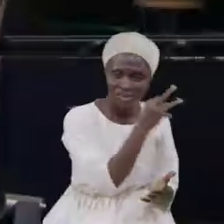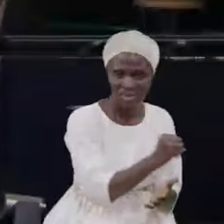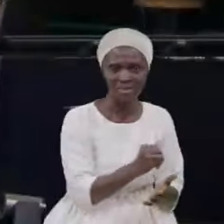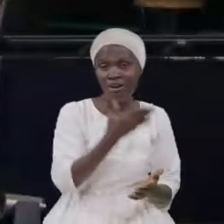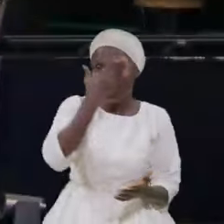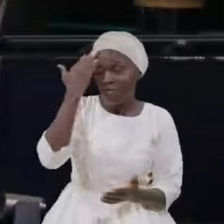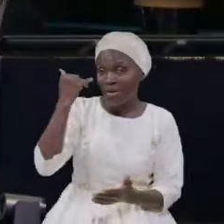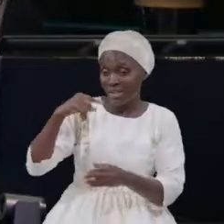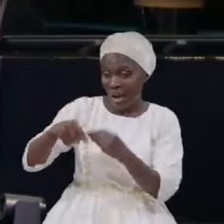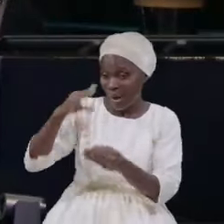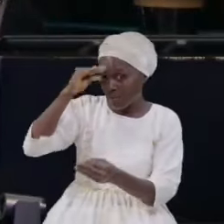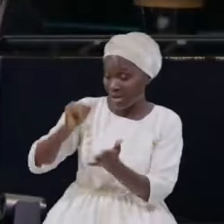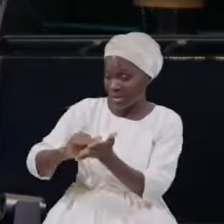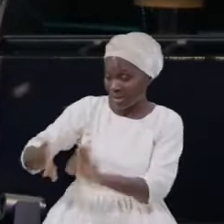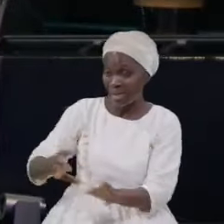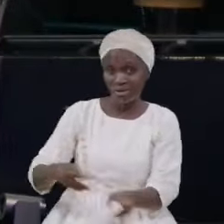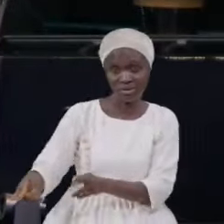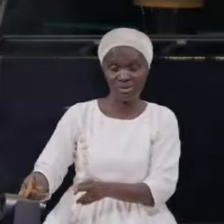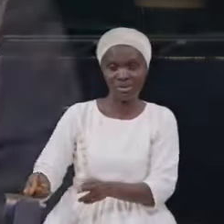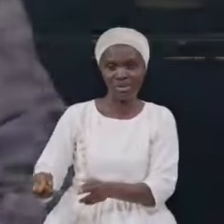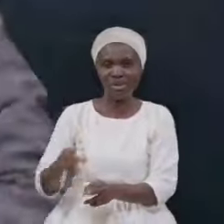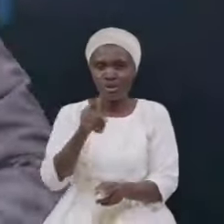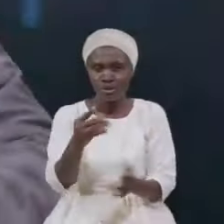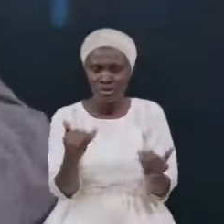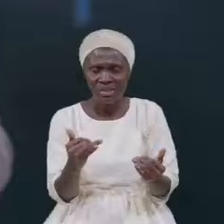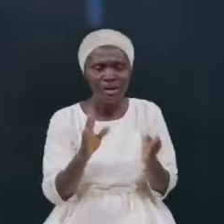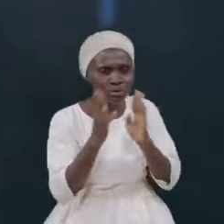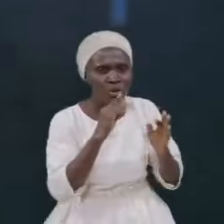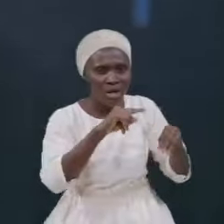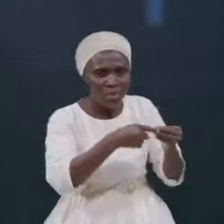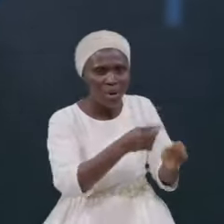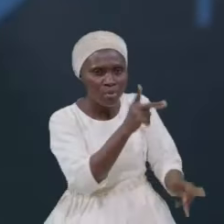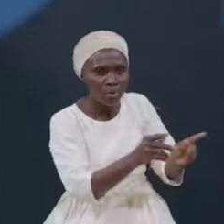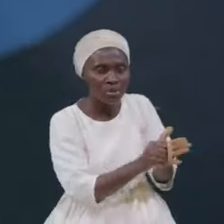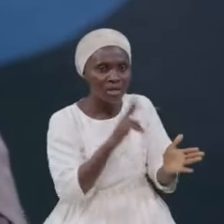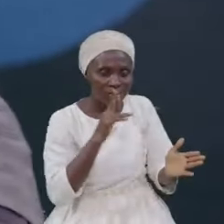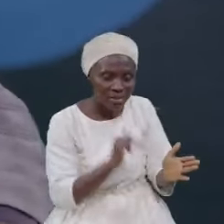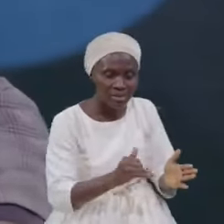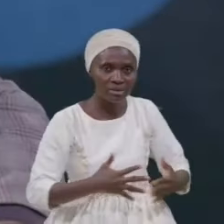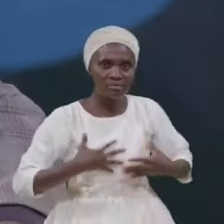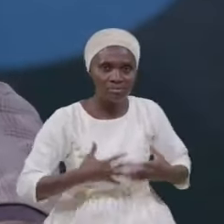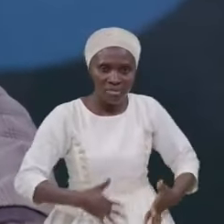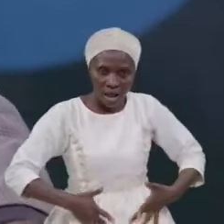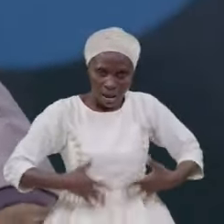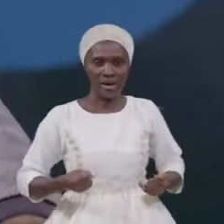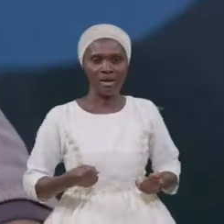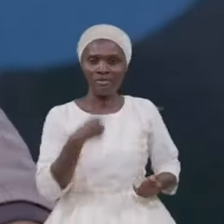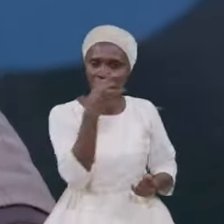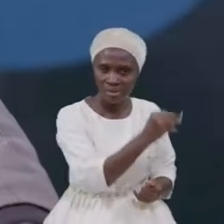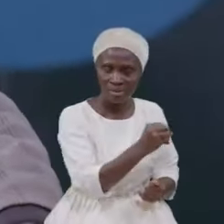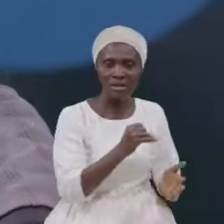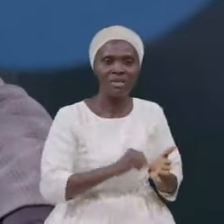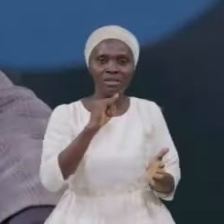say, it is appointed unto men not once to die. And then it says,